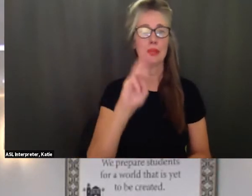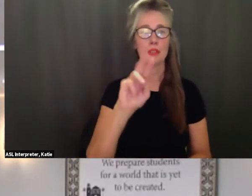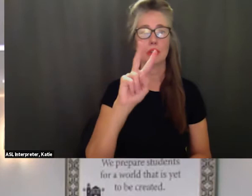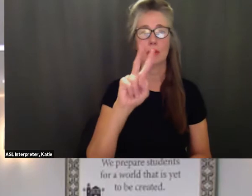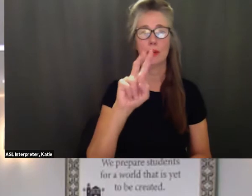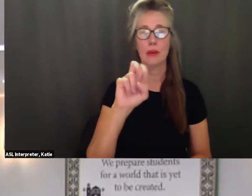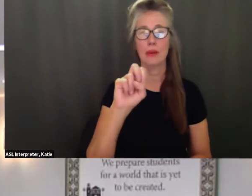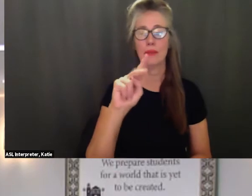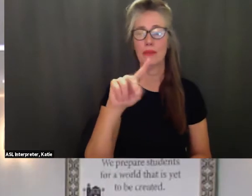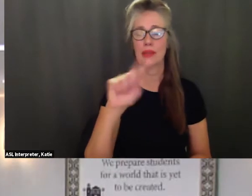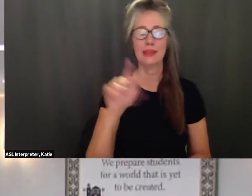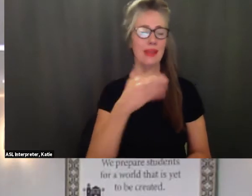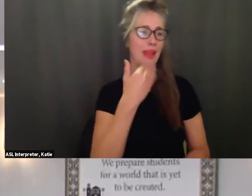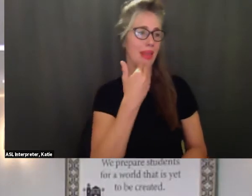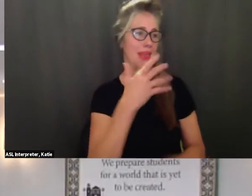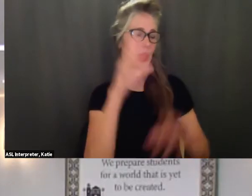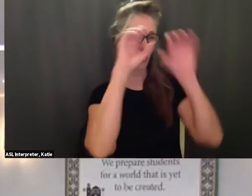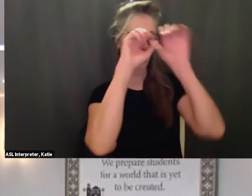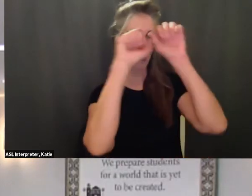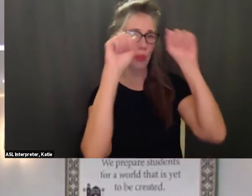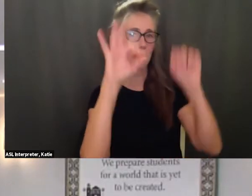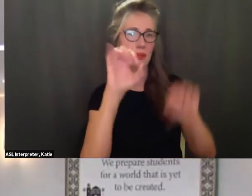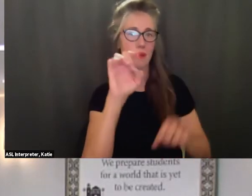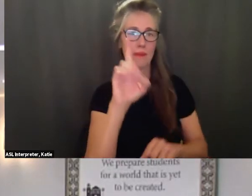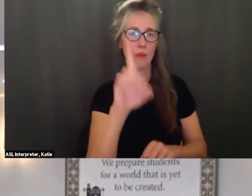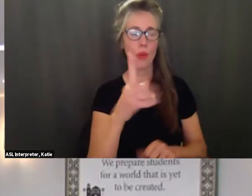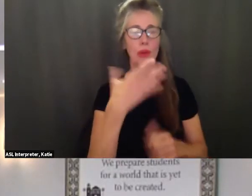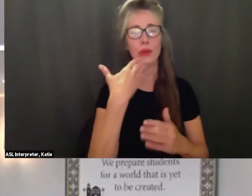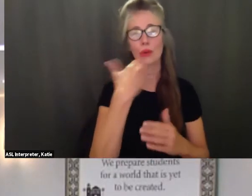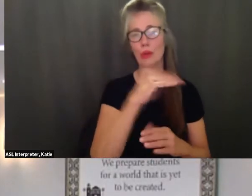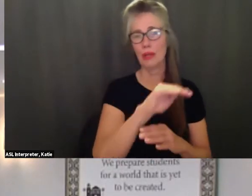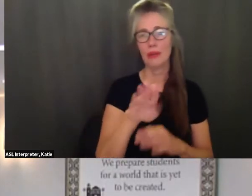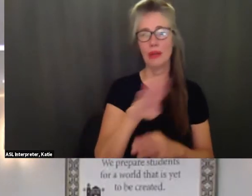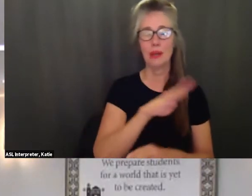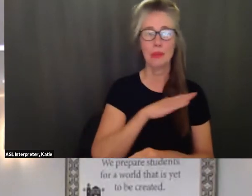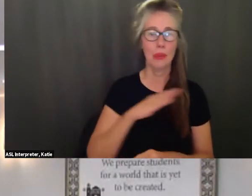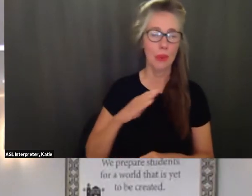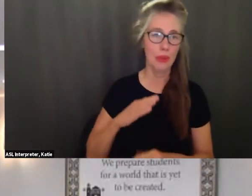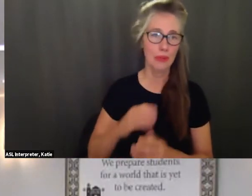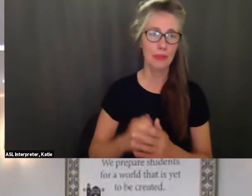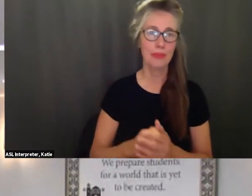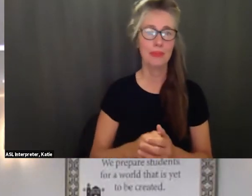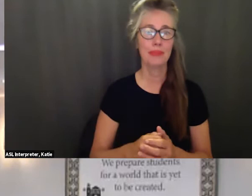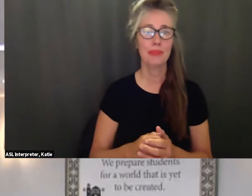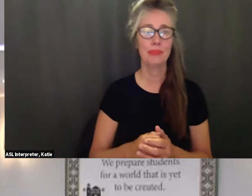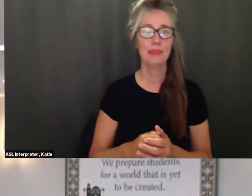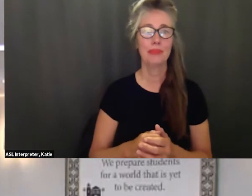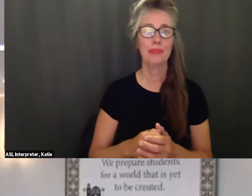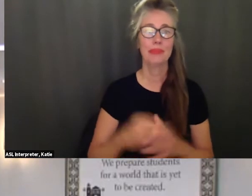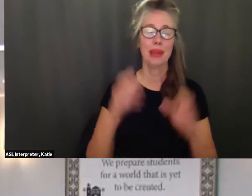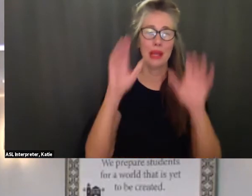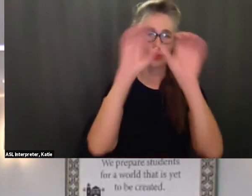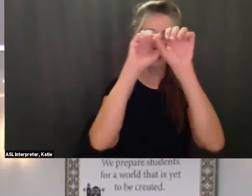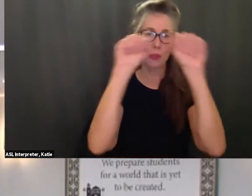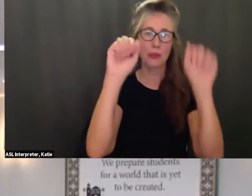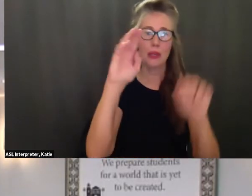you, Board President Ford. Good evening, board members and Superintendent Maldonado. First, I